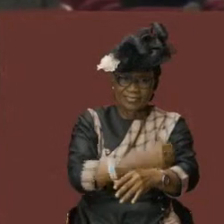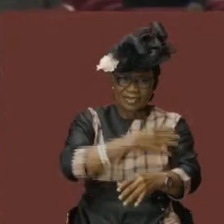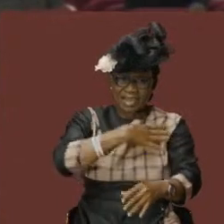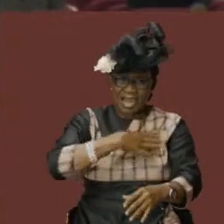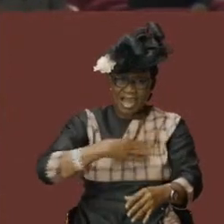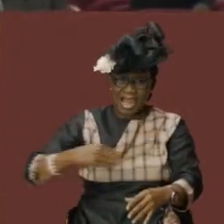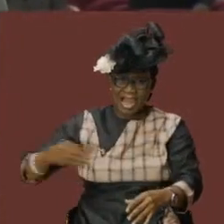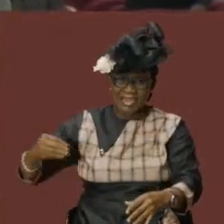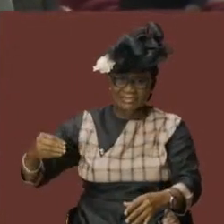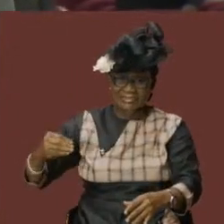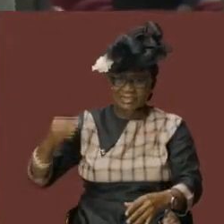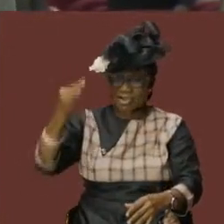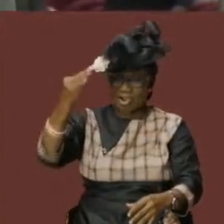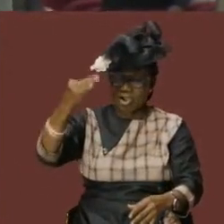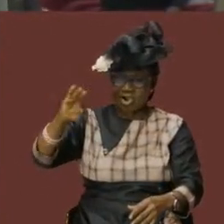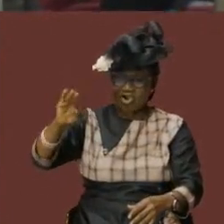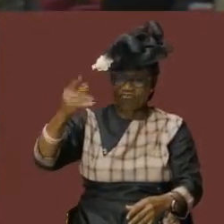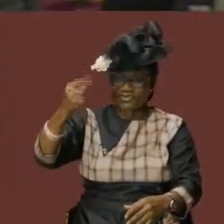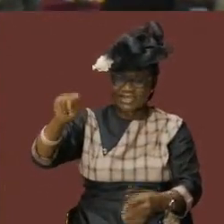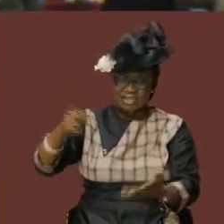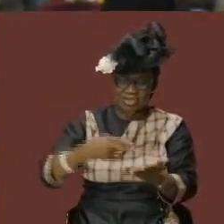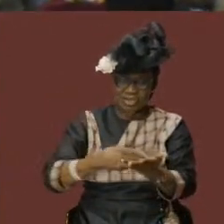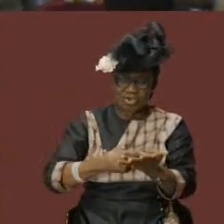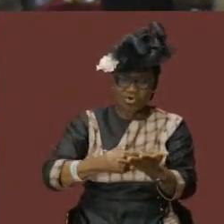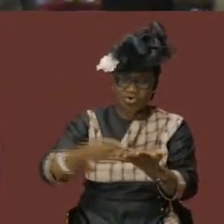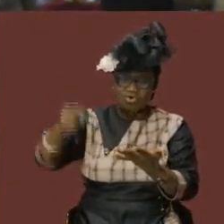and of the Holy Spirit.